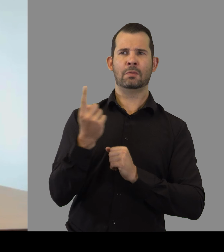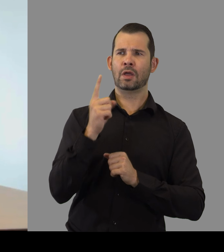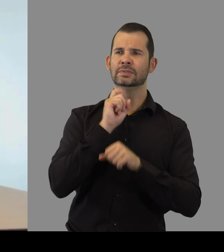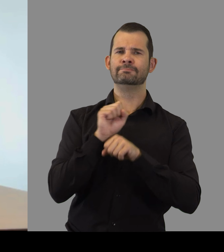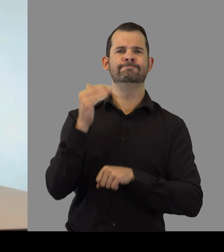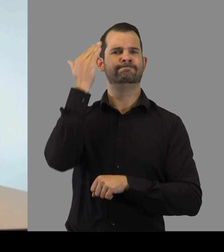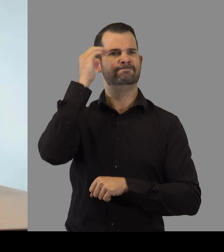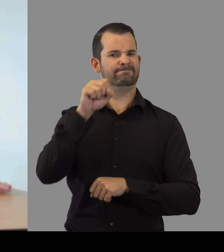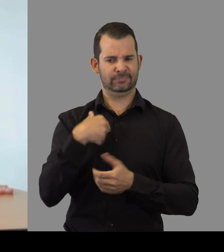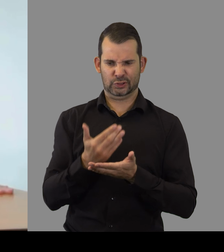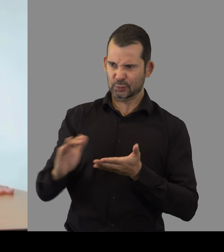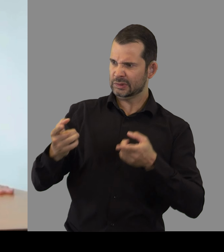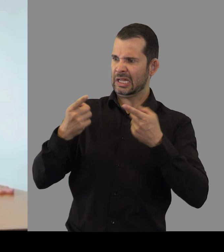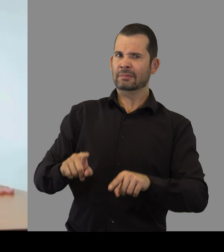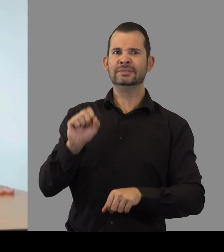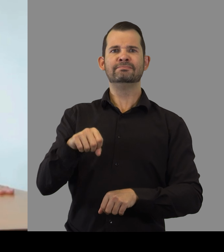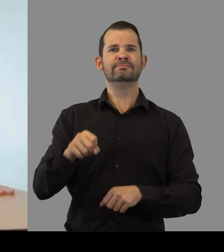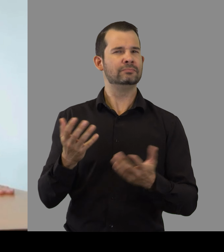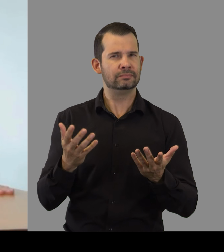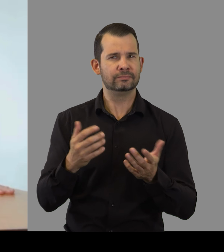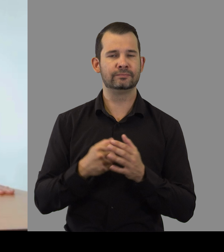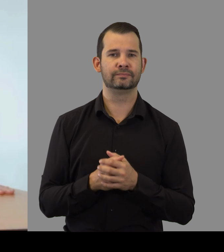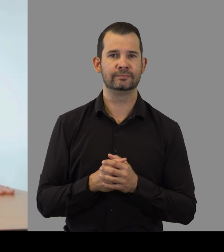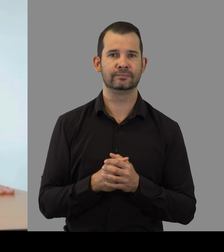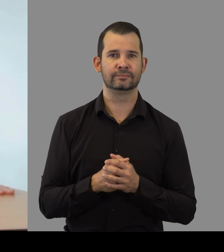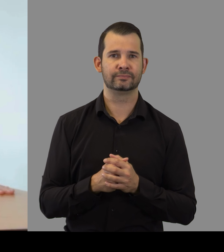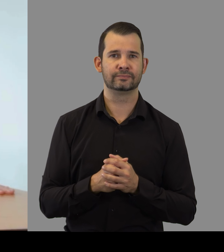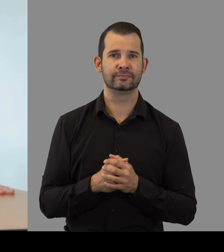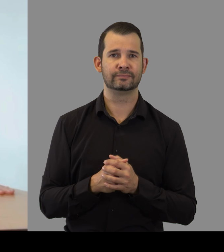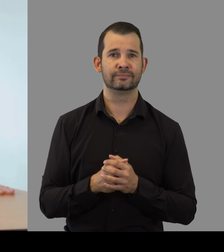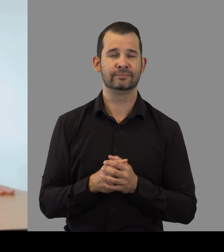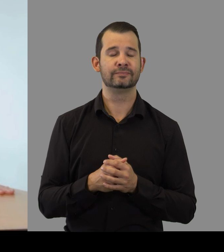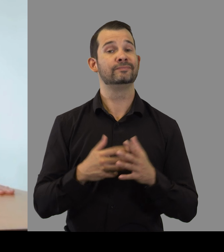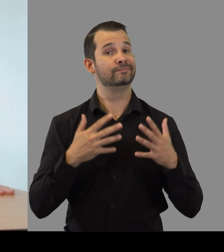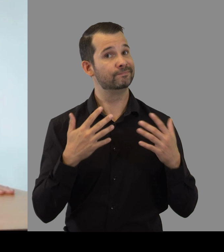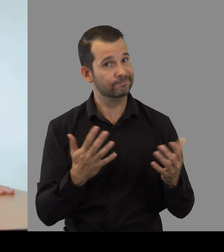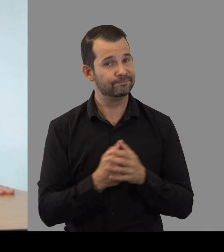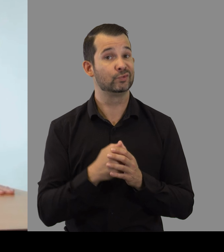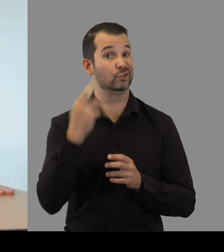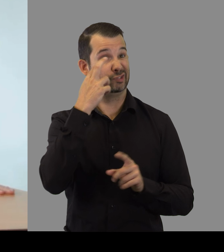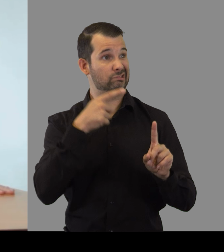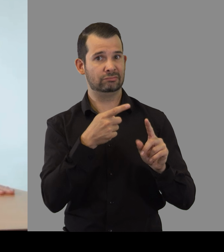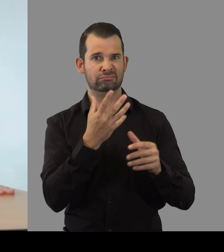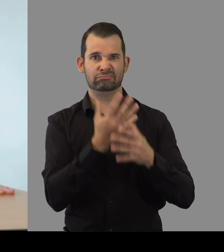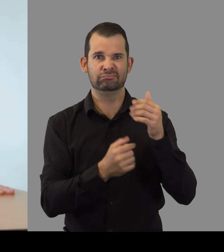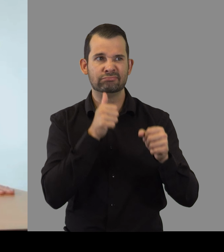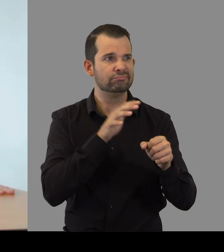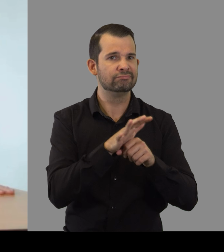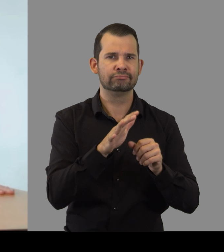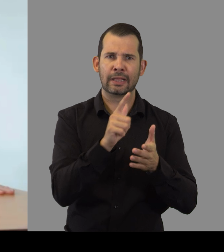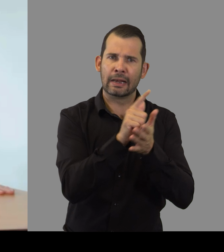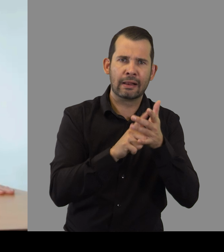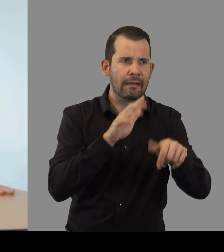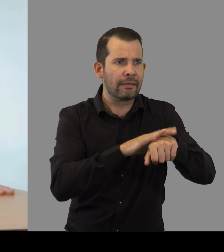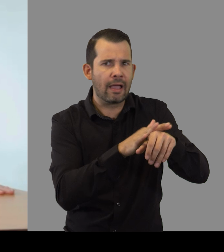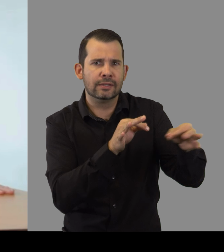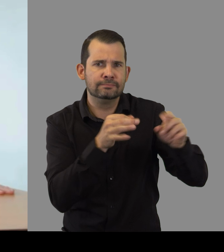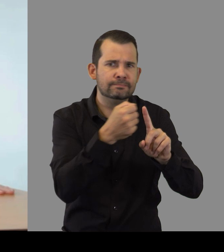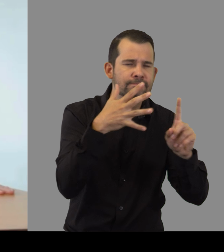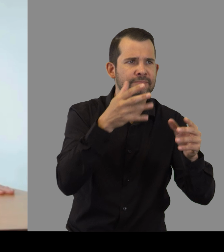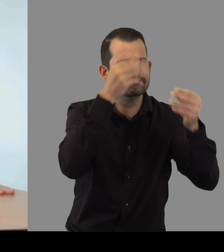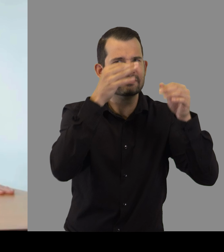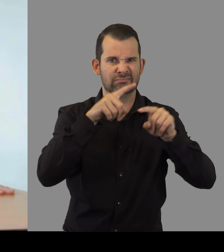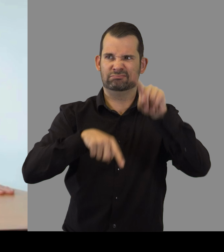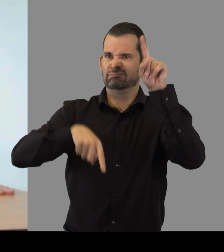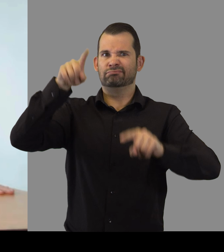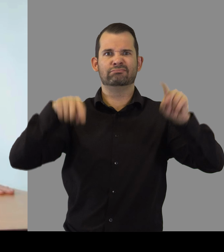So how does someone know when an exclusion has occurred? So, due to the lack of legal